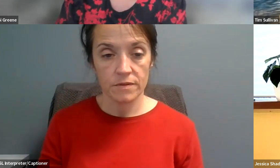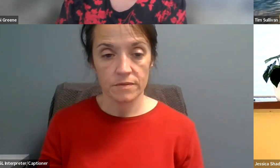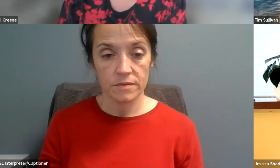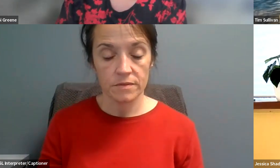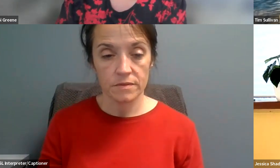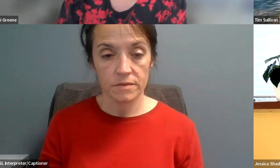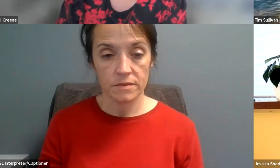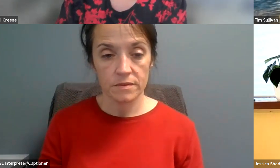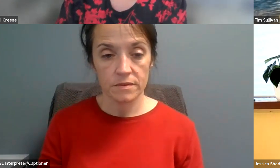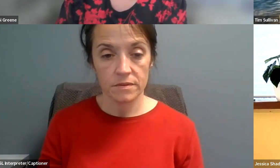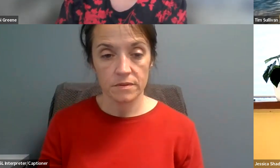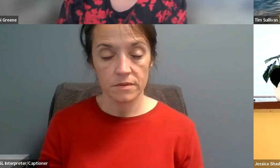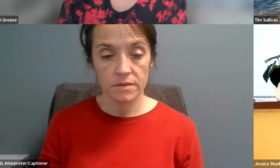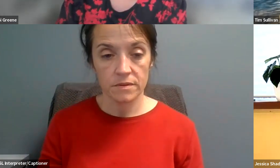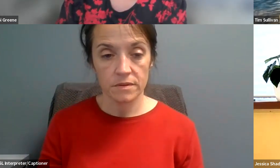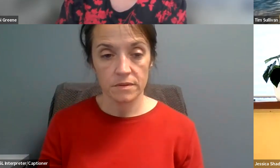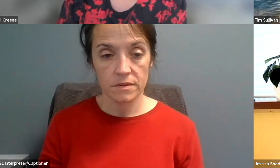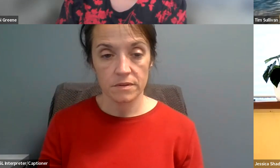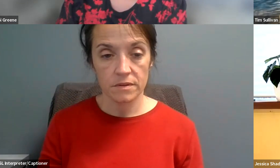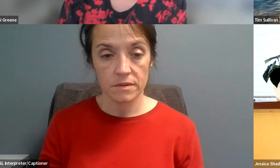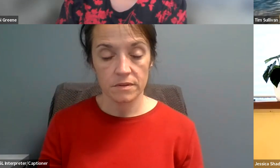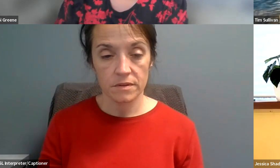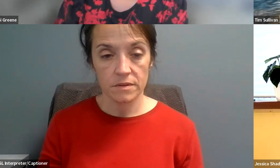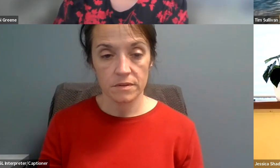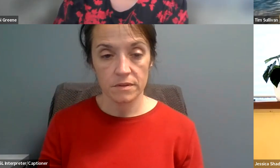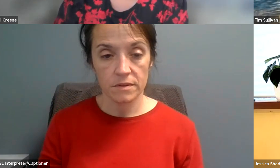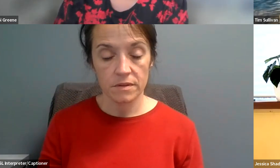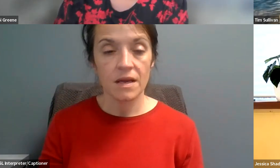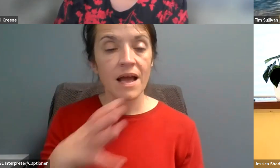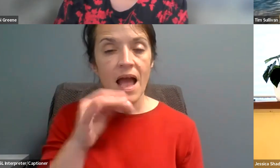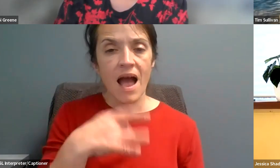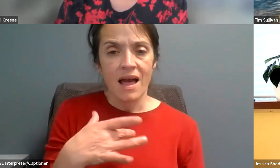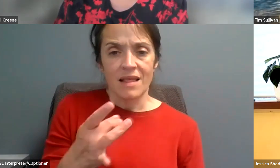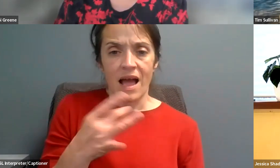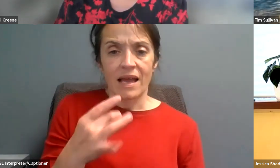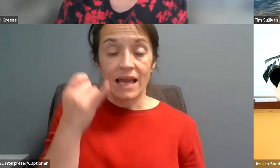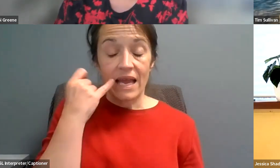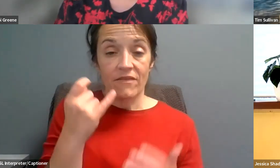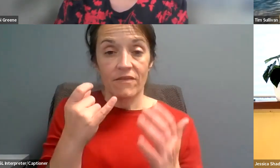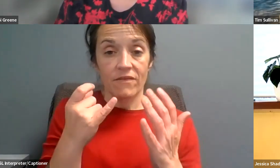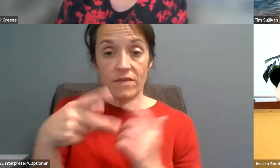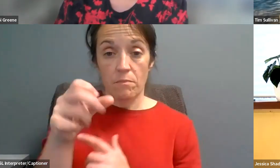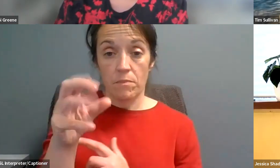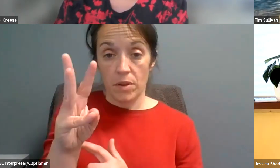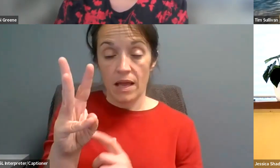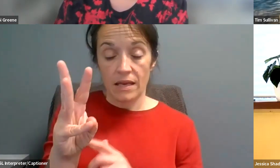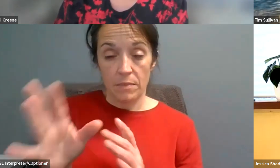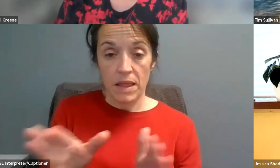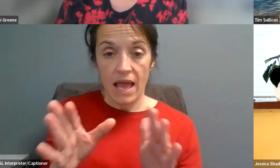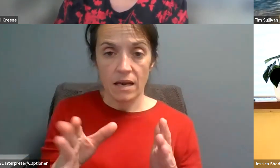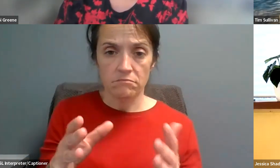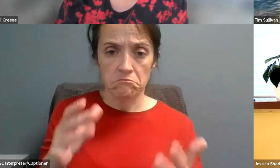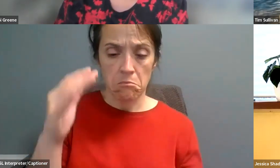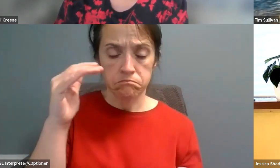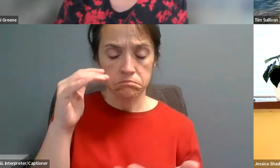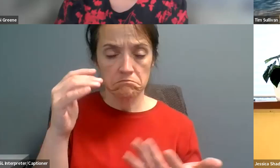when the report has enough information in it for me to get a big picture of the plan, but is also concise enough